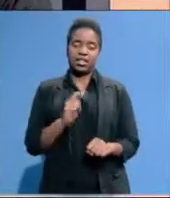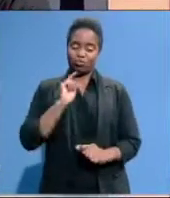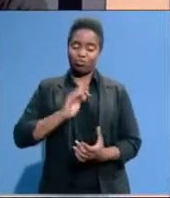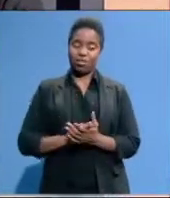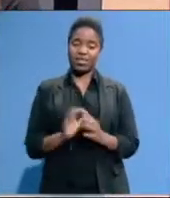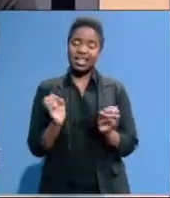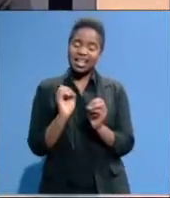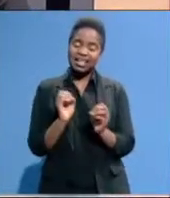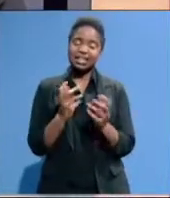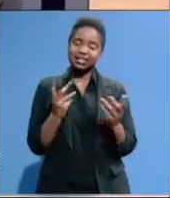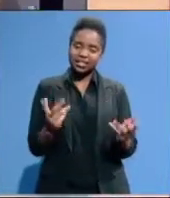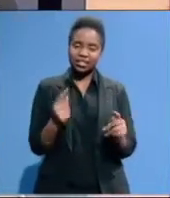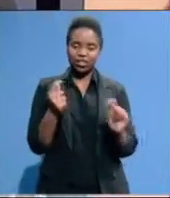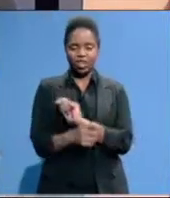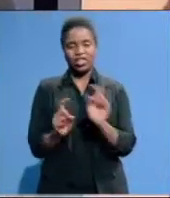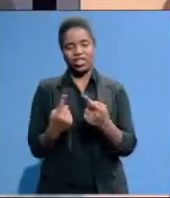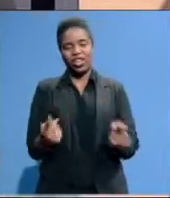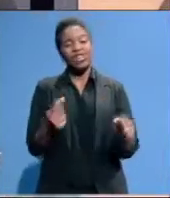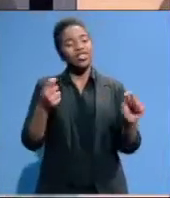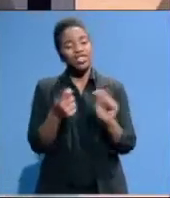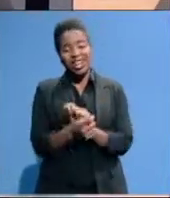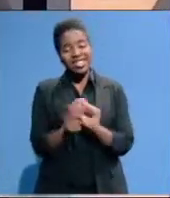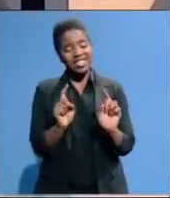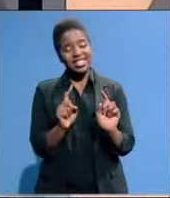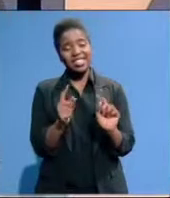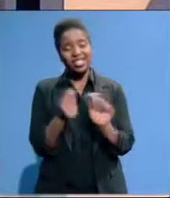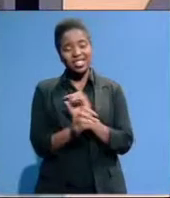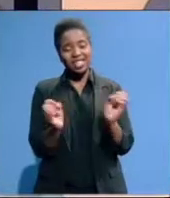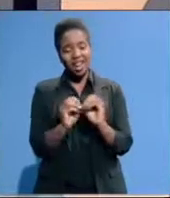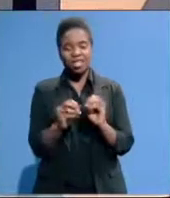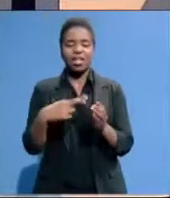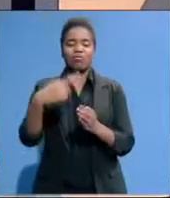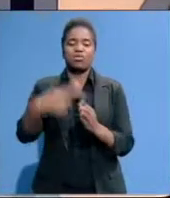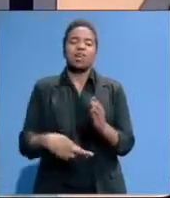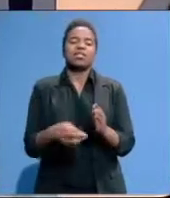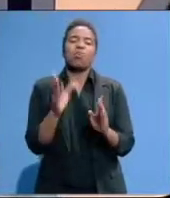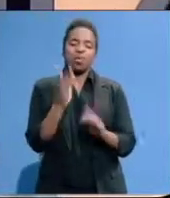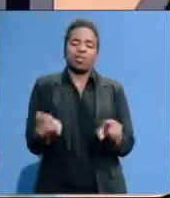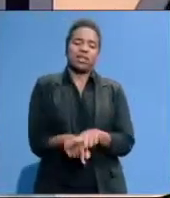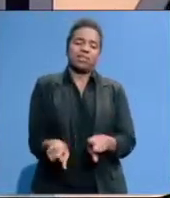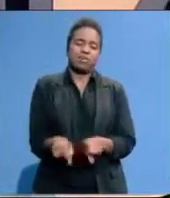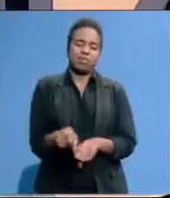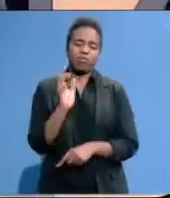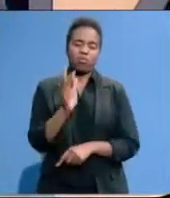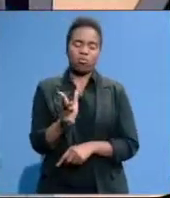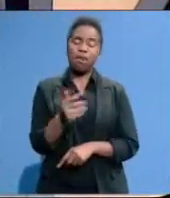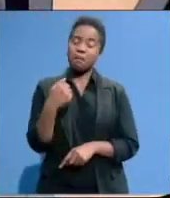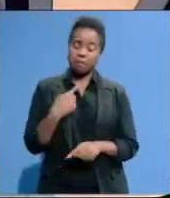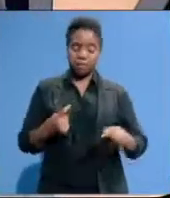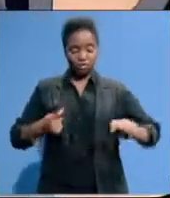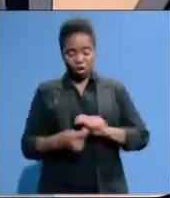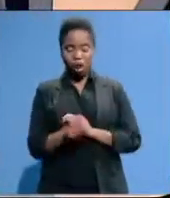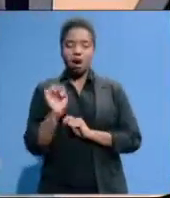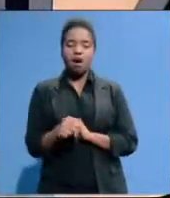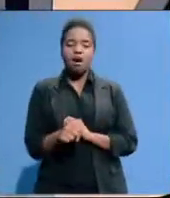have the conviction. Without the conviction, we won't have the results. I think it's as simple as that, and translated into you being the best version of yourself that you